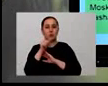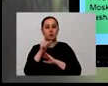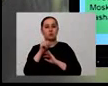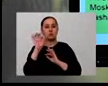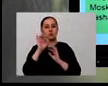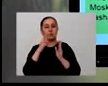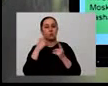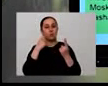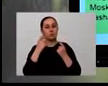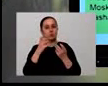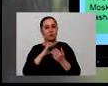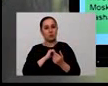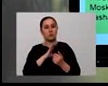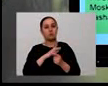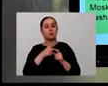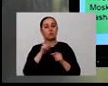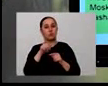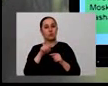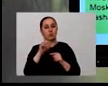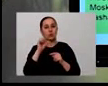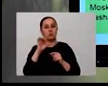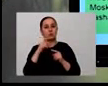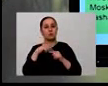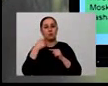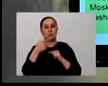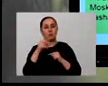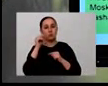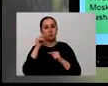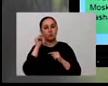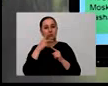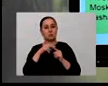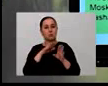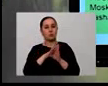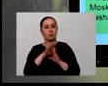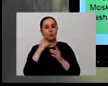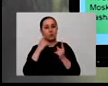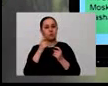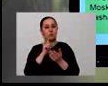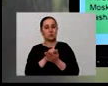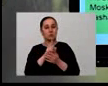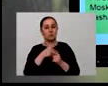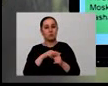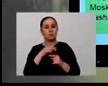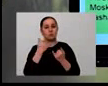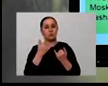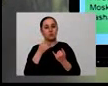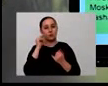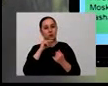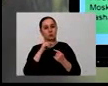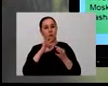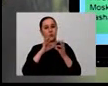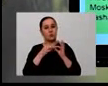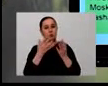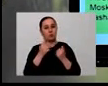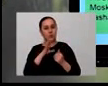haqida ma'lumotlar oldik. To'g'rimi? Bu asar haqida keyingi darslarimizda to'liq ma'lumotlar olish sharti bilan bugungi darsimizni avval